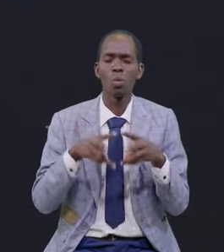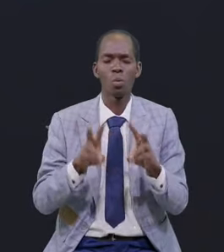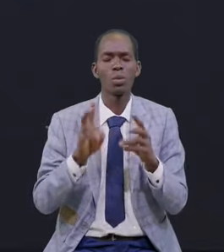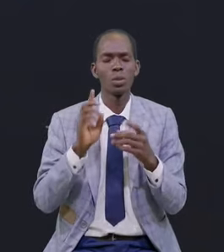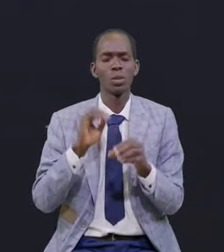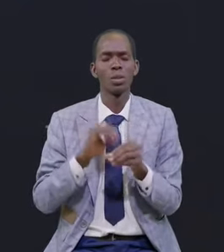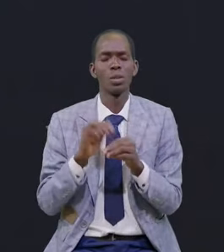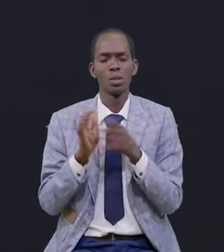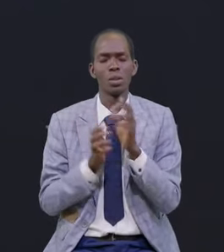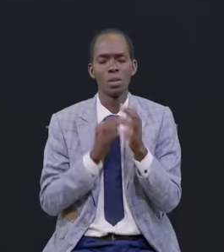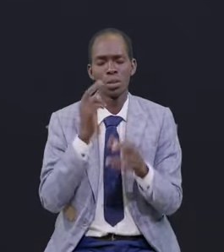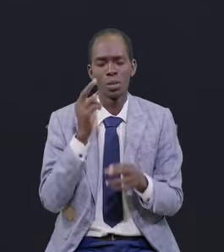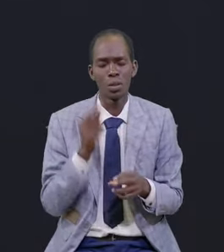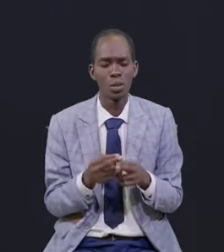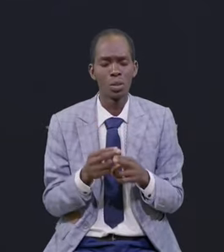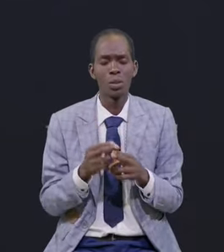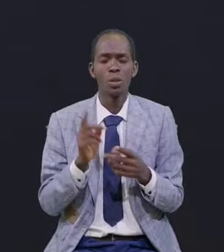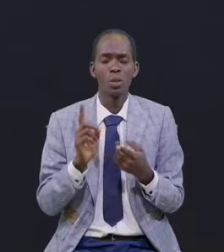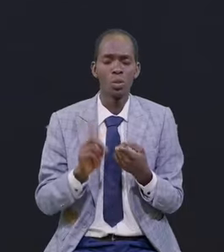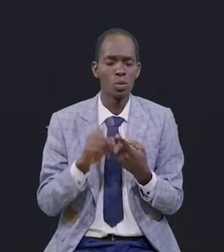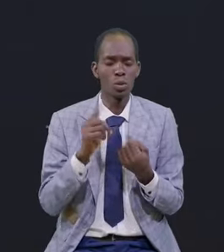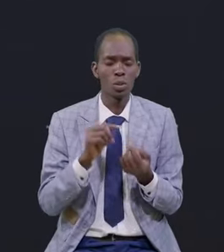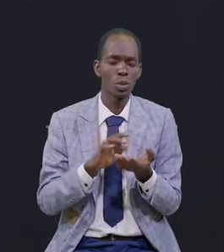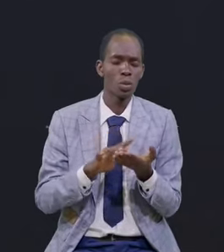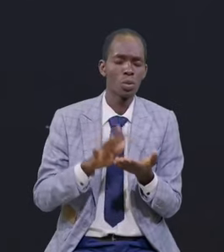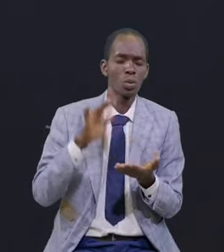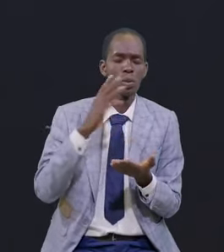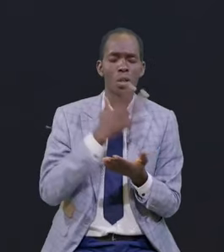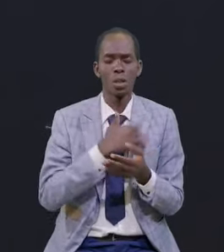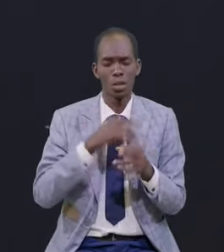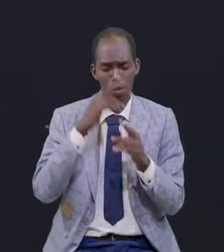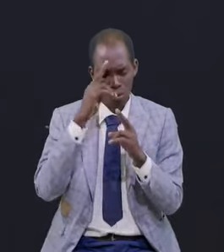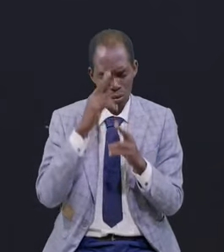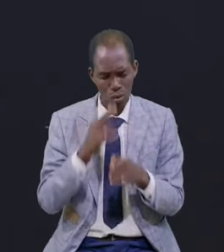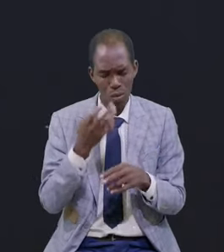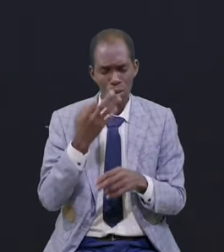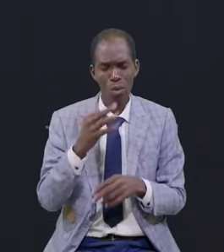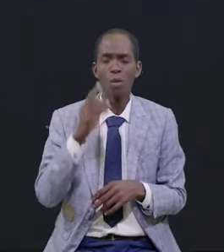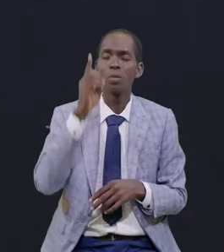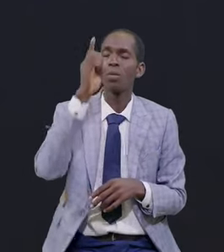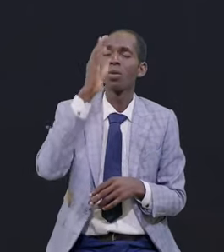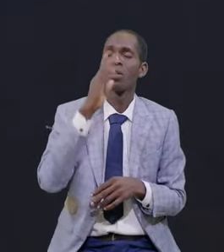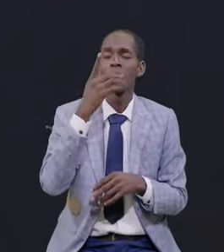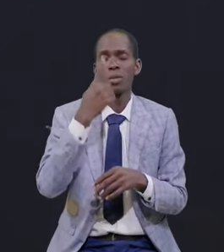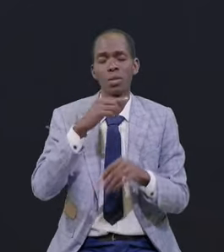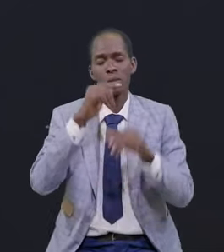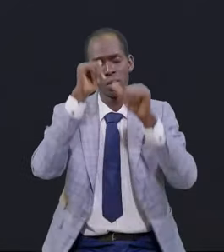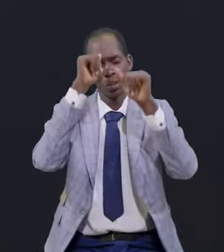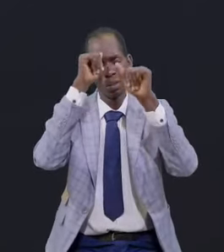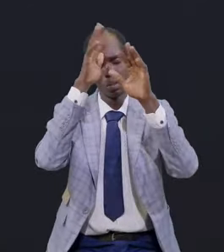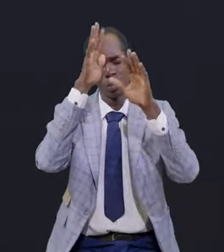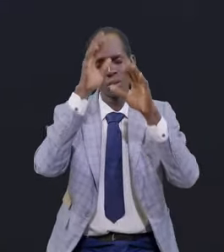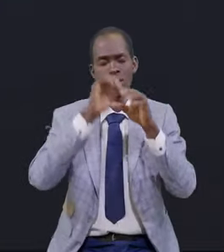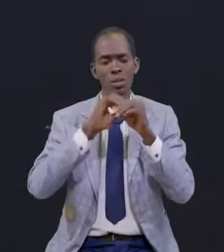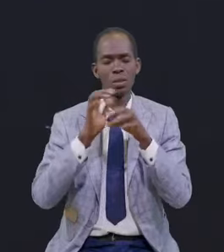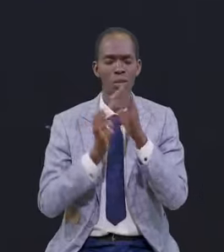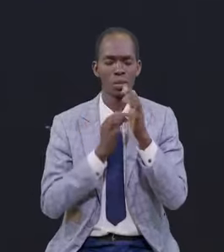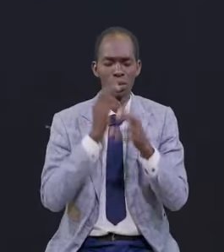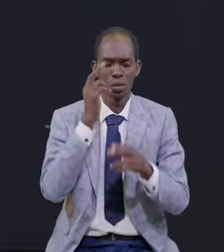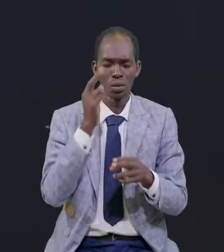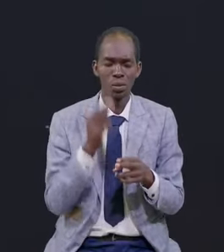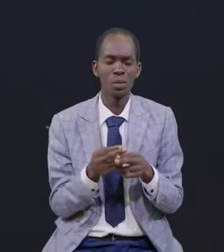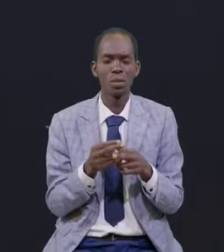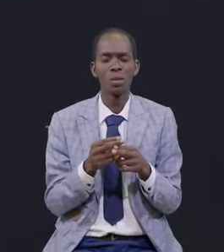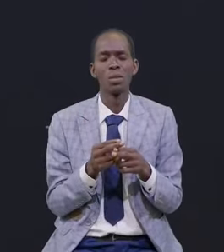the glory and honor of God the Father God